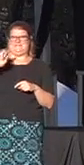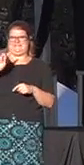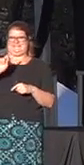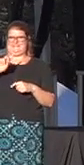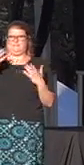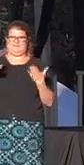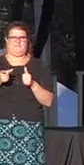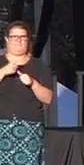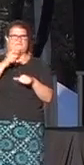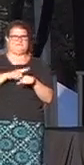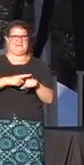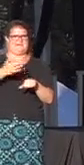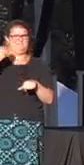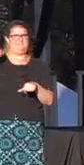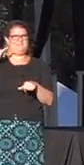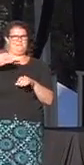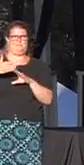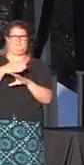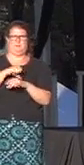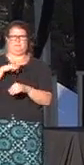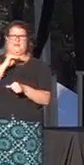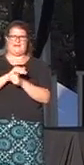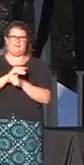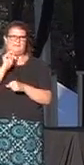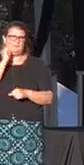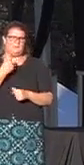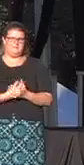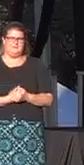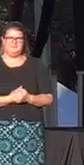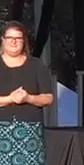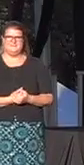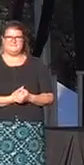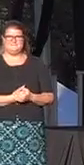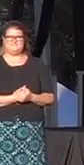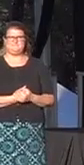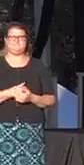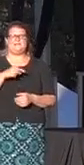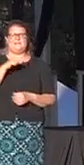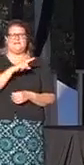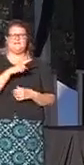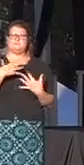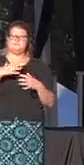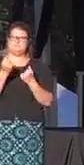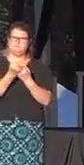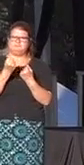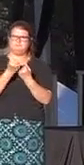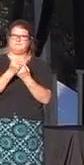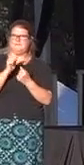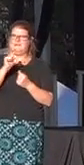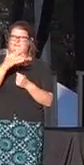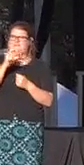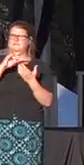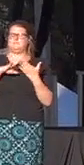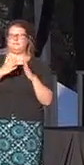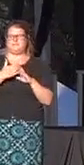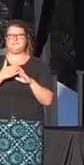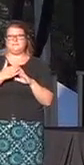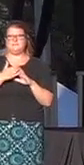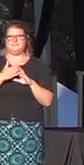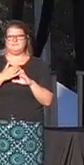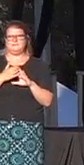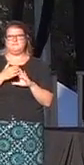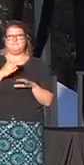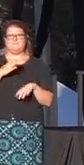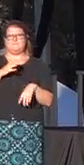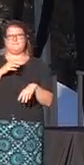the first time. And that was before Pride Nights were cool. He's an ally of the LGBT community. He just made San